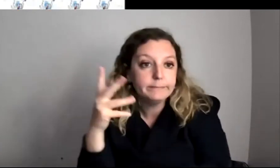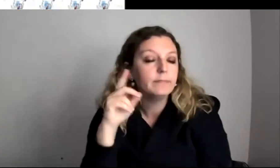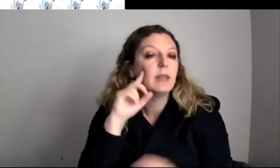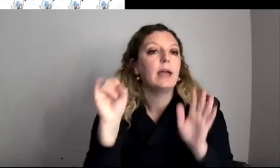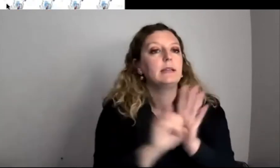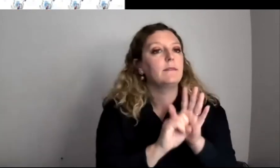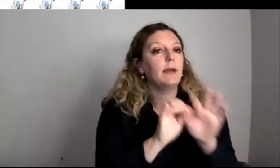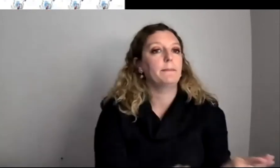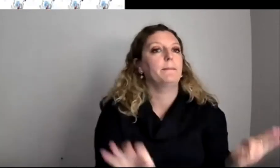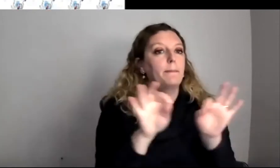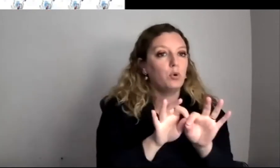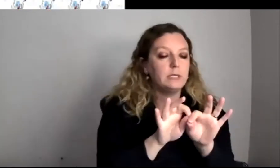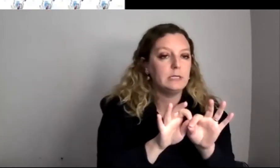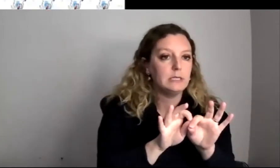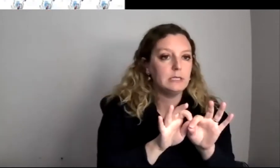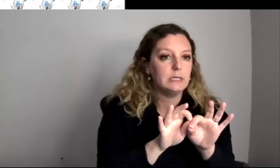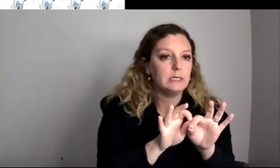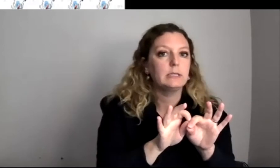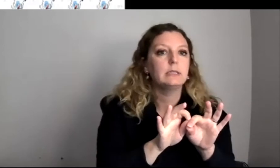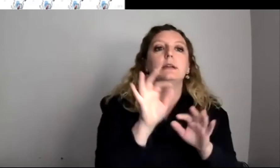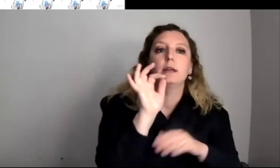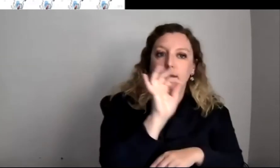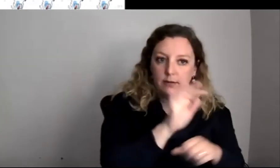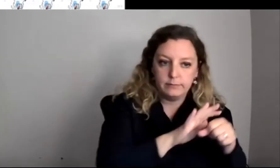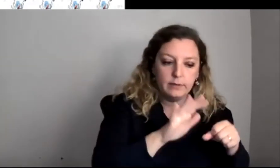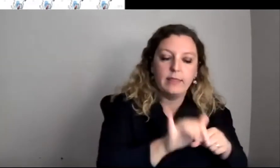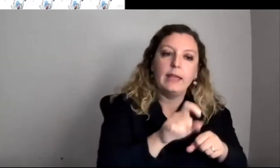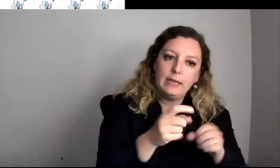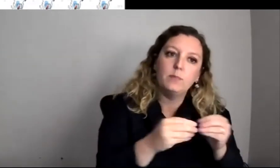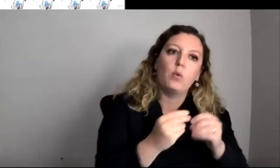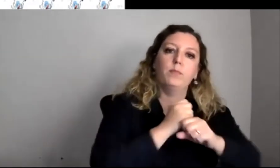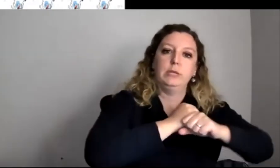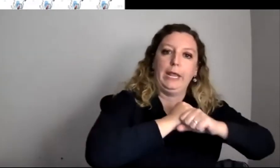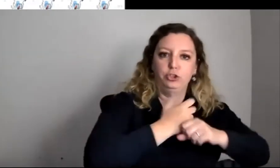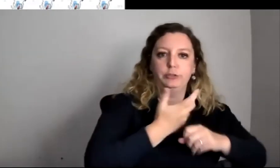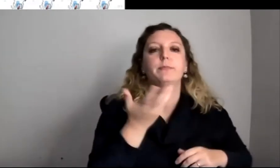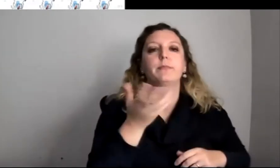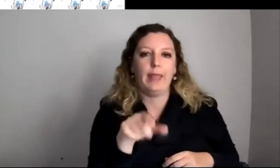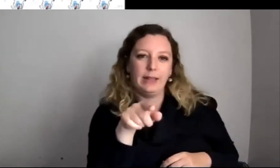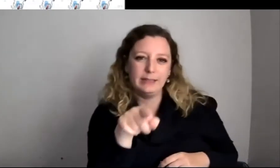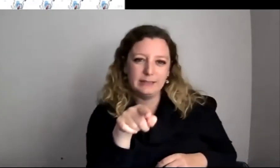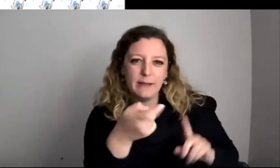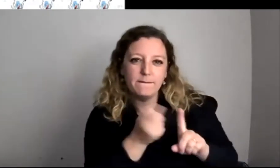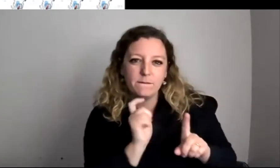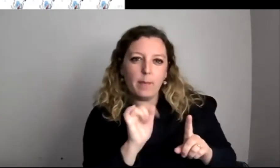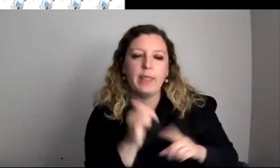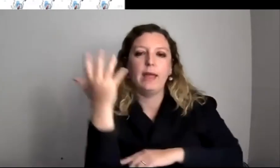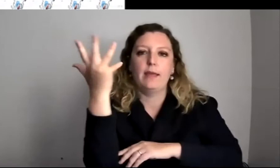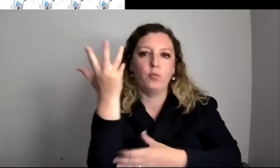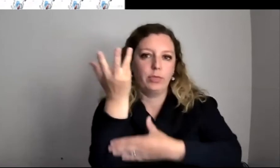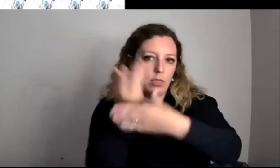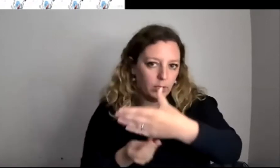important refugia that warrant increased protection. So again, this figure is from that forest